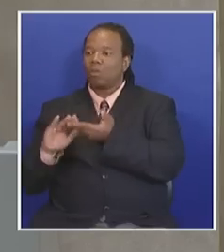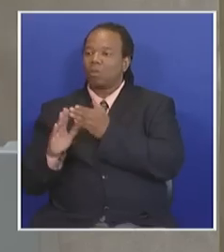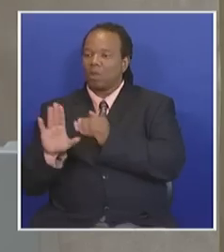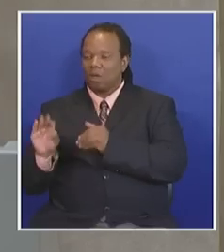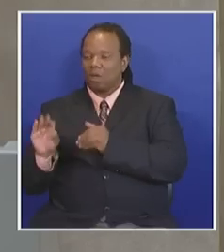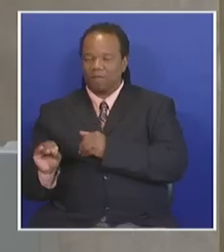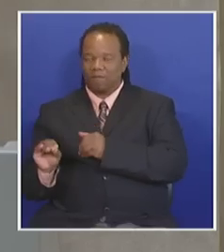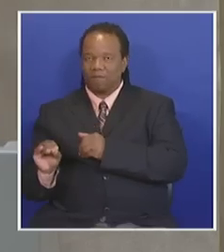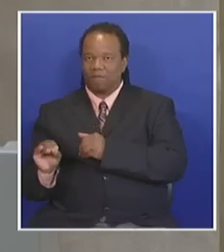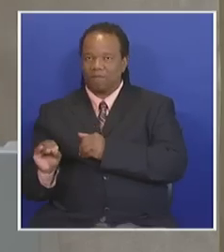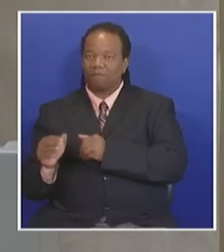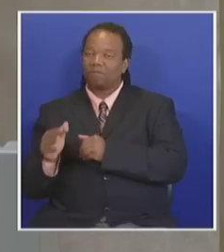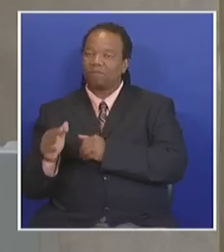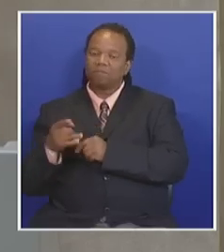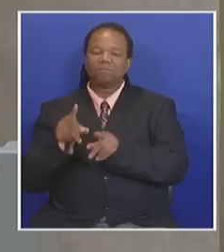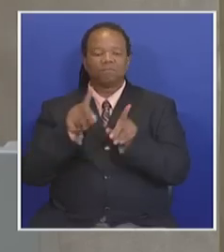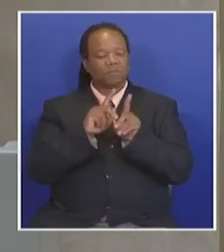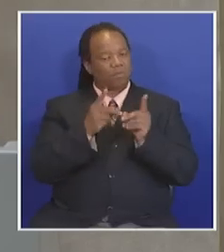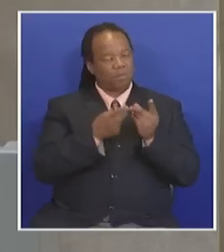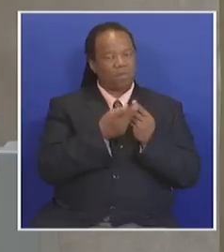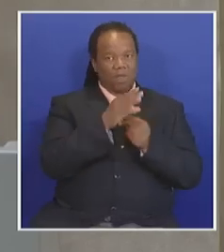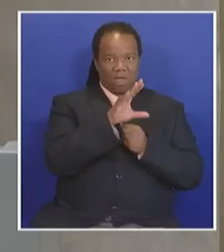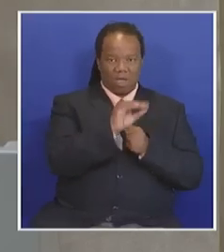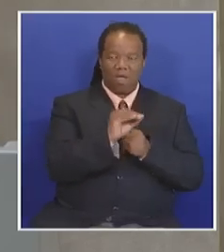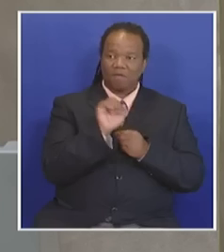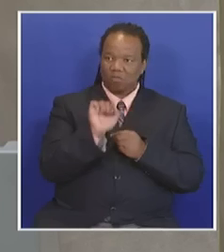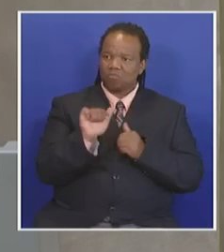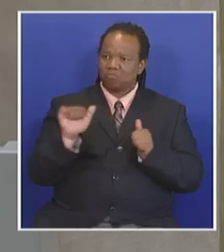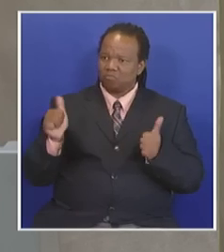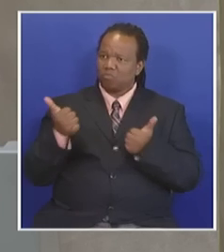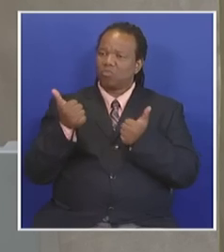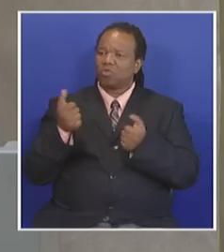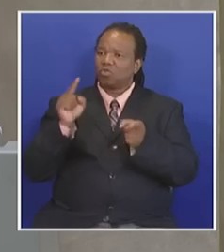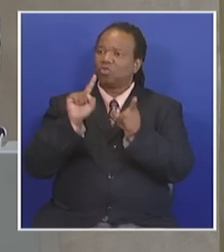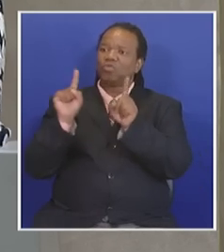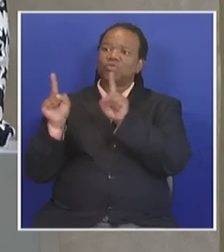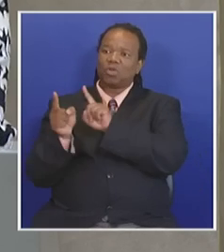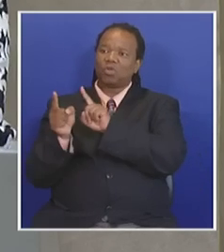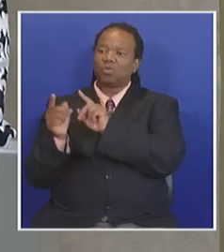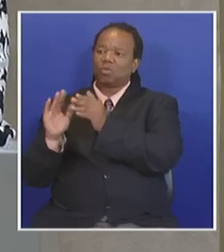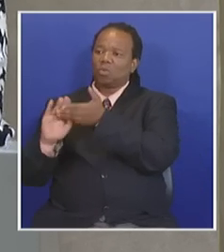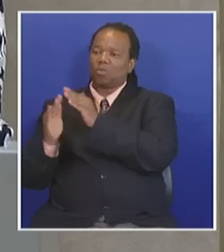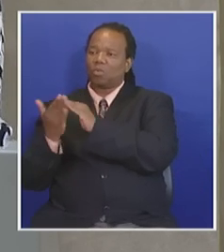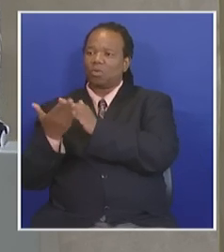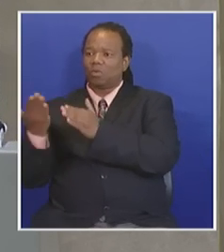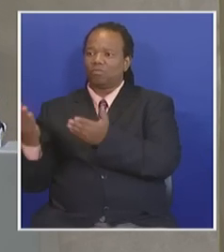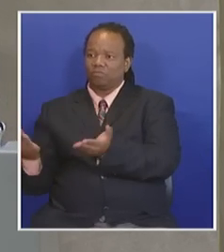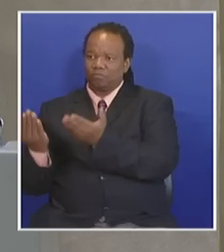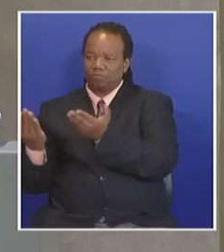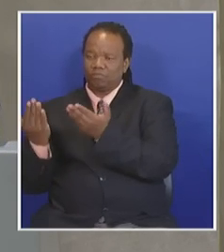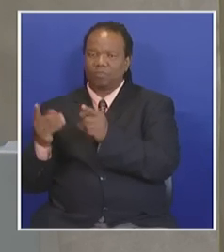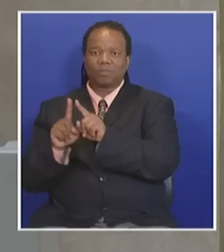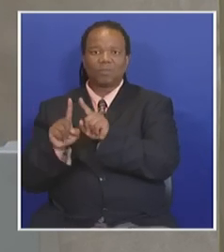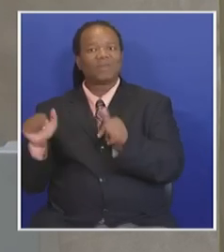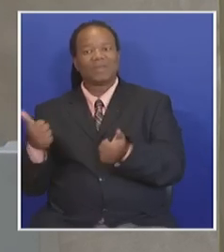makes a significant difference in bringing about positive change to our communities. We improve the self-esteem